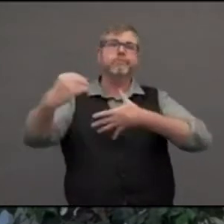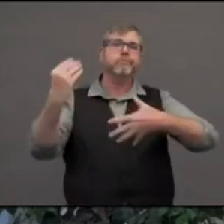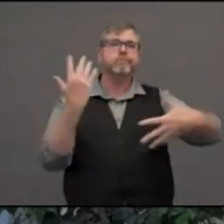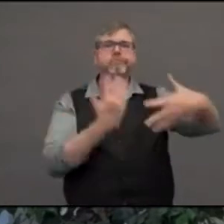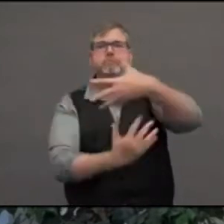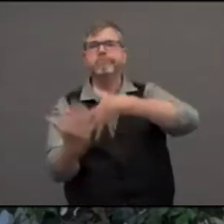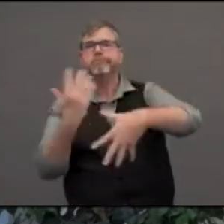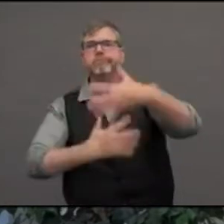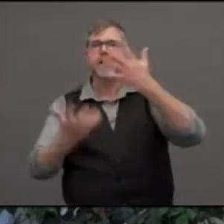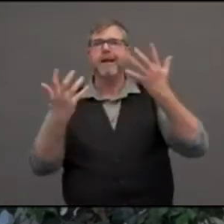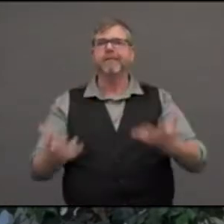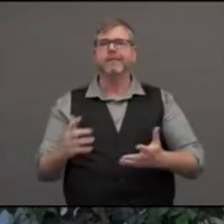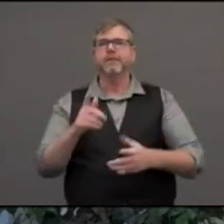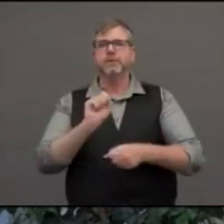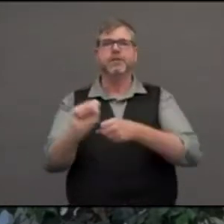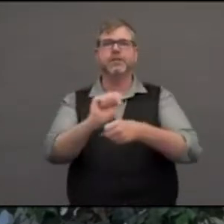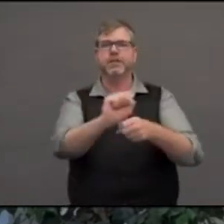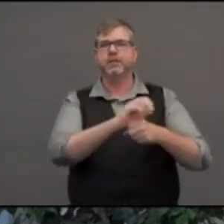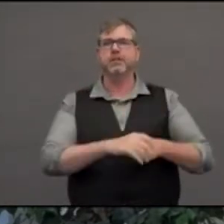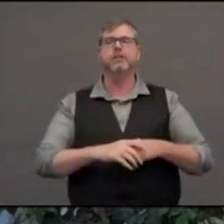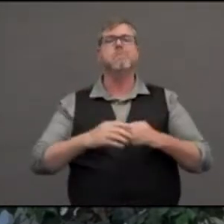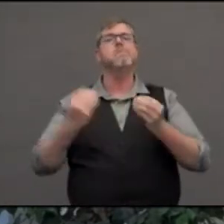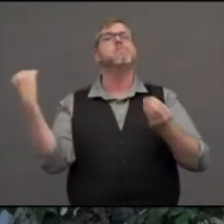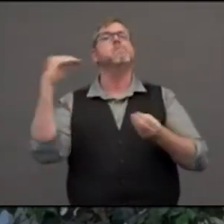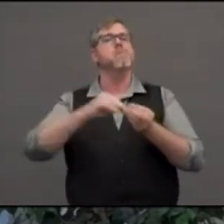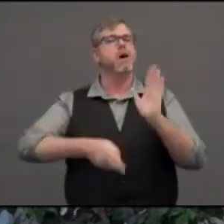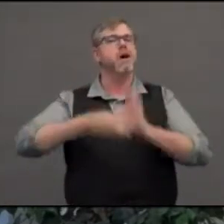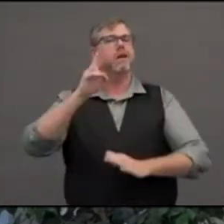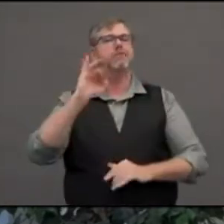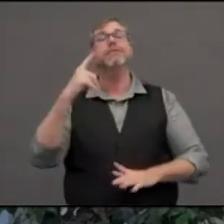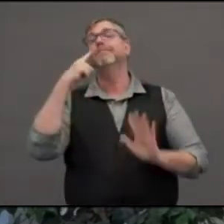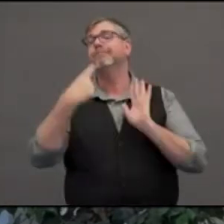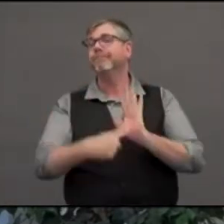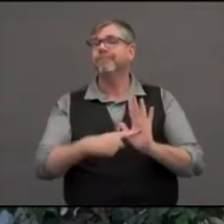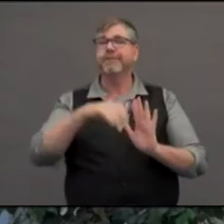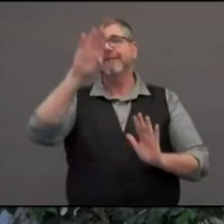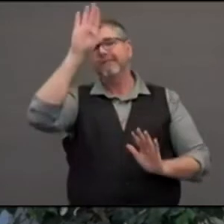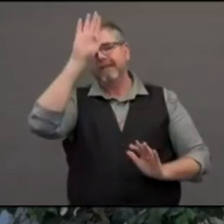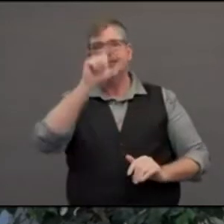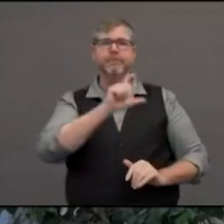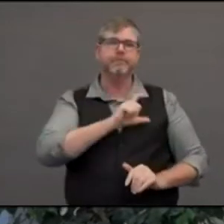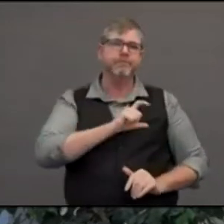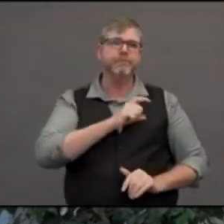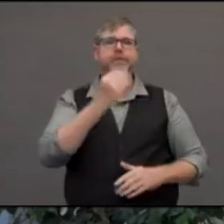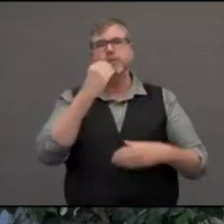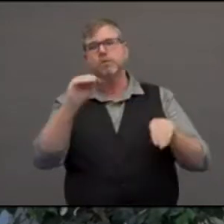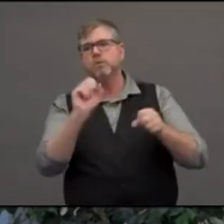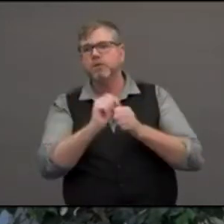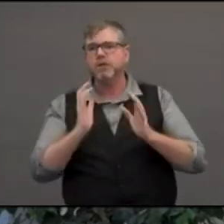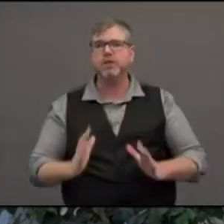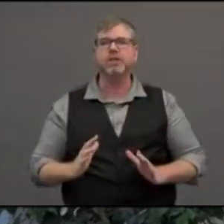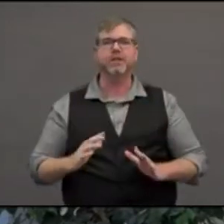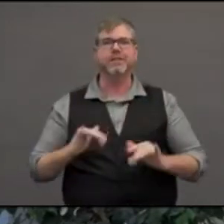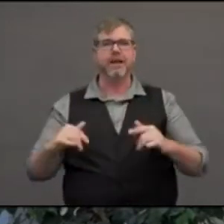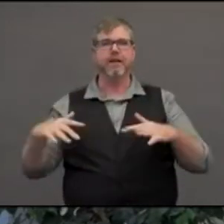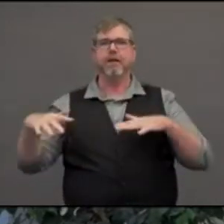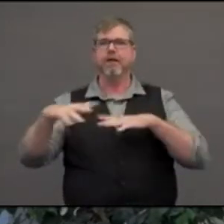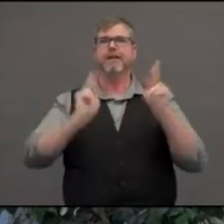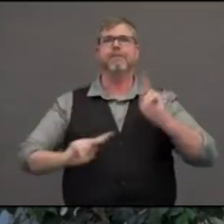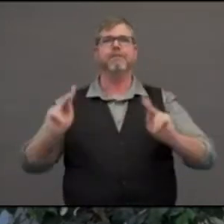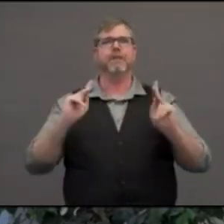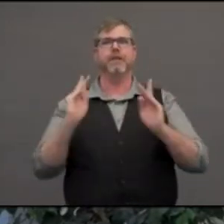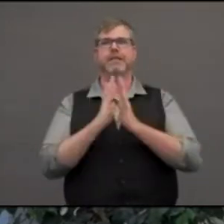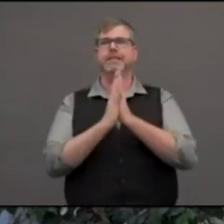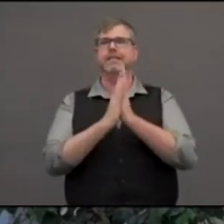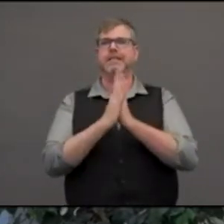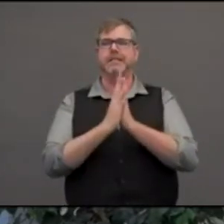they're interacting with the public. But could you share a little bit more about what do we mean by frontline workers? That's kind of a new term that's